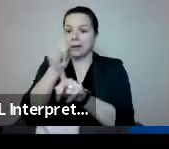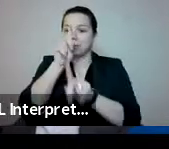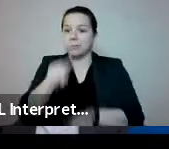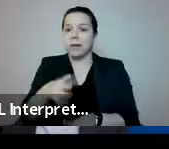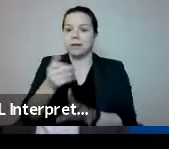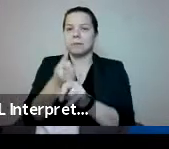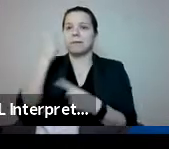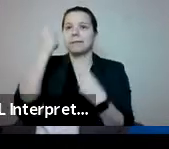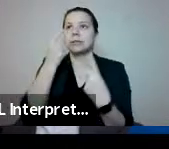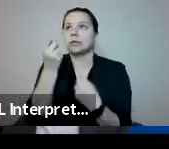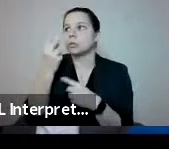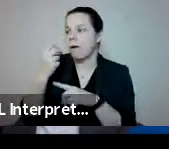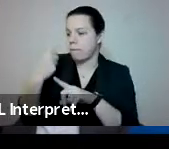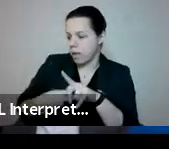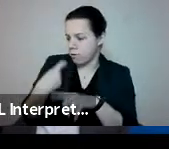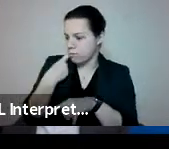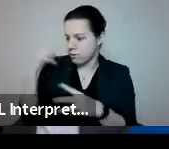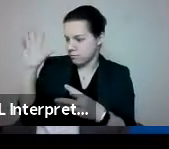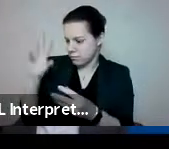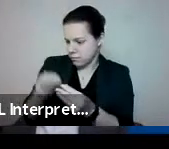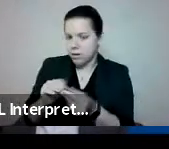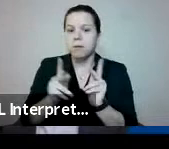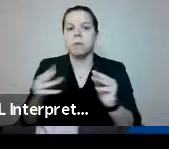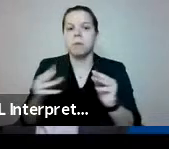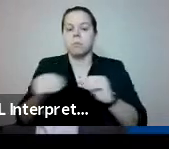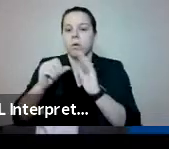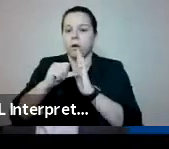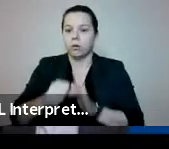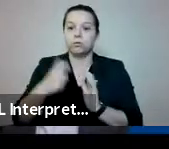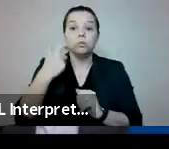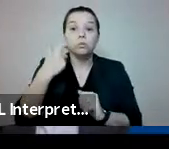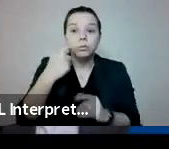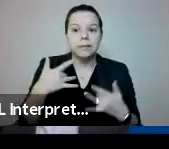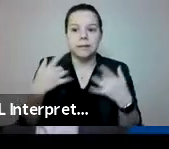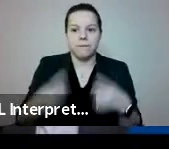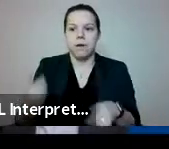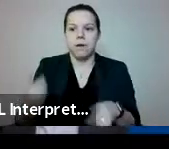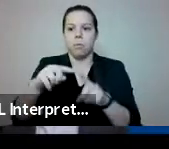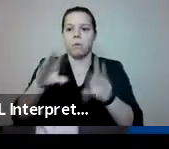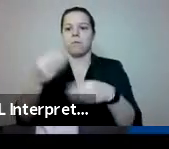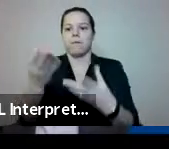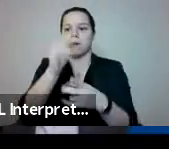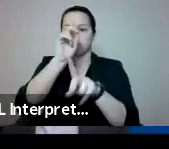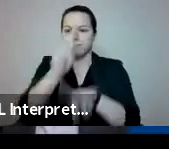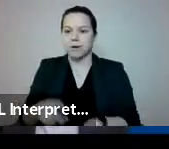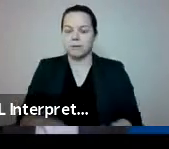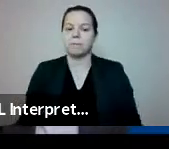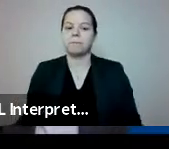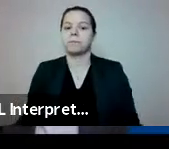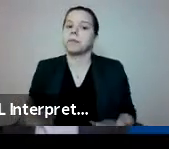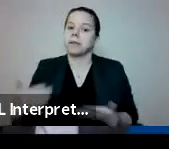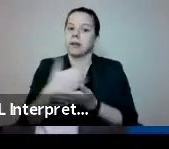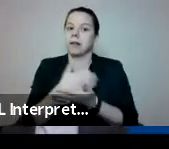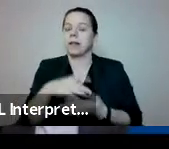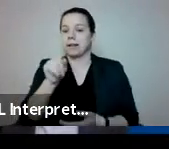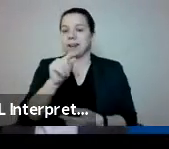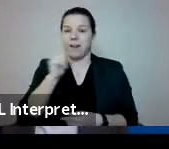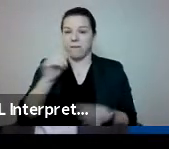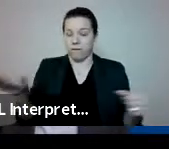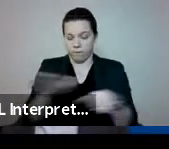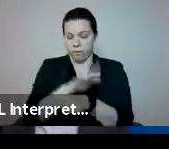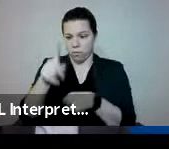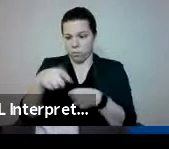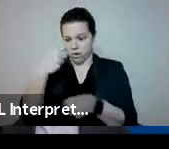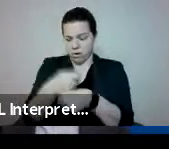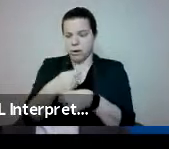the literature also shows that people tend to put more emphasis on recent events when providing their response. By collecting data over a full year, we can